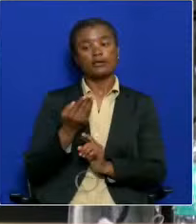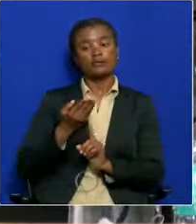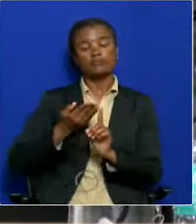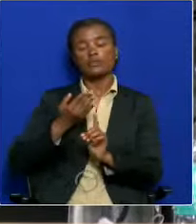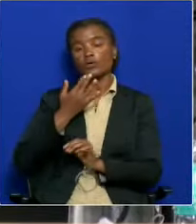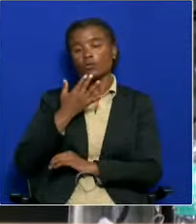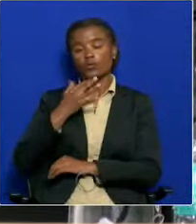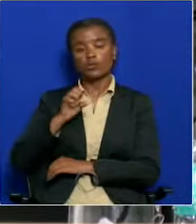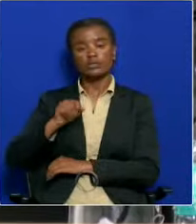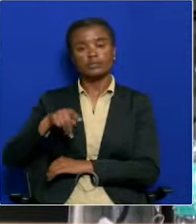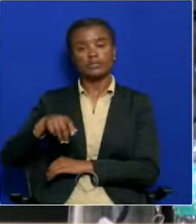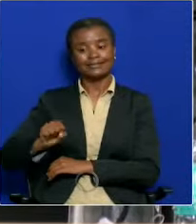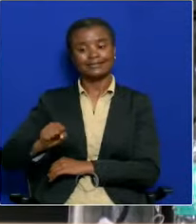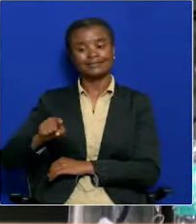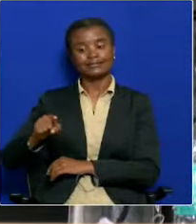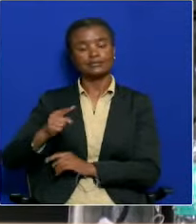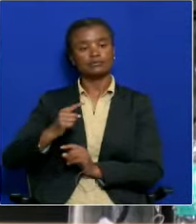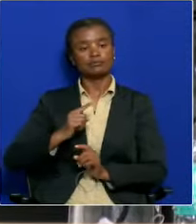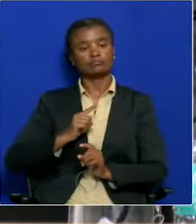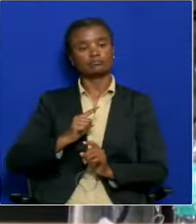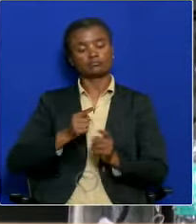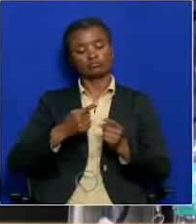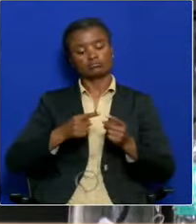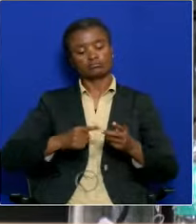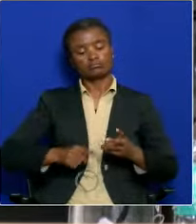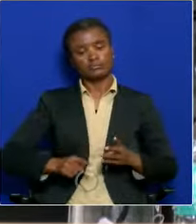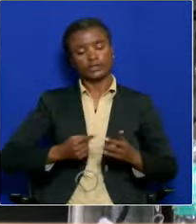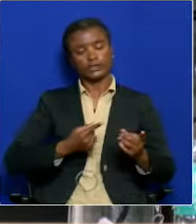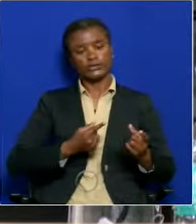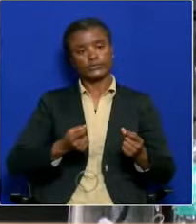I see. Yes.